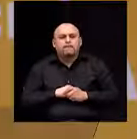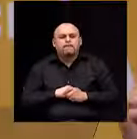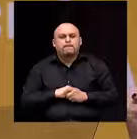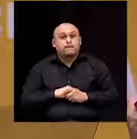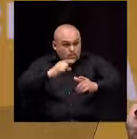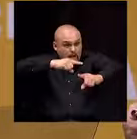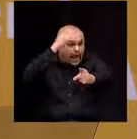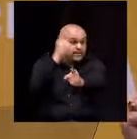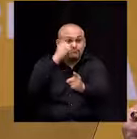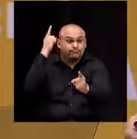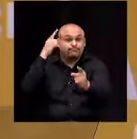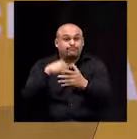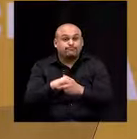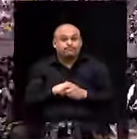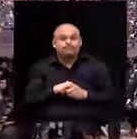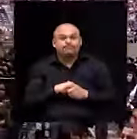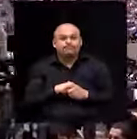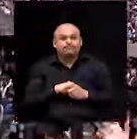Right?